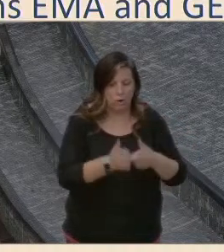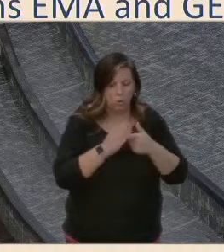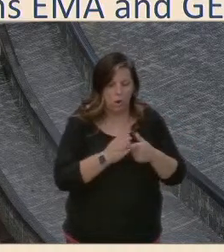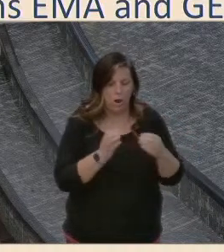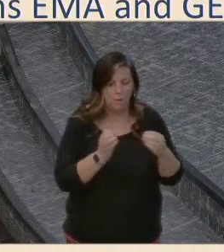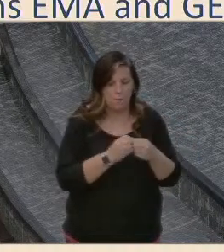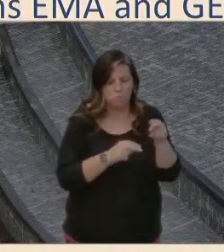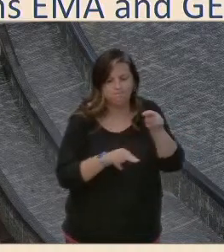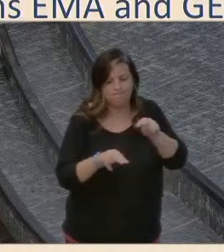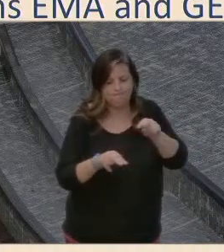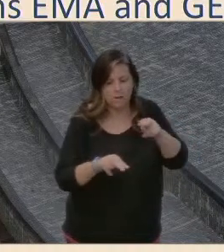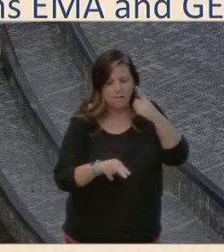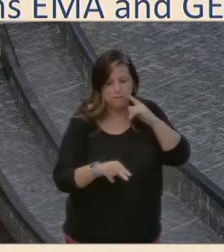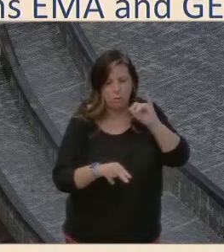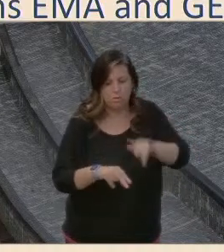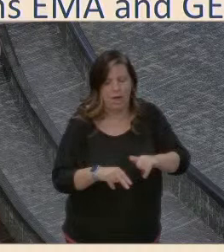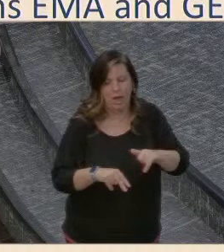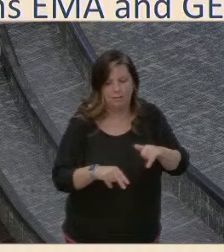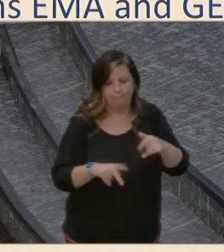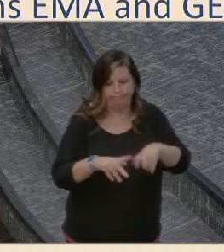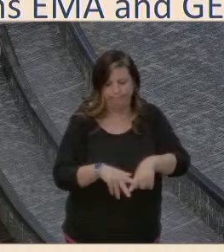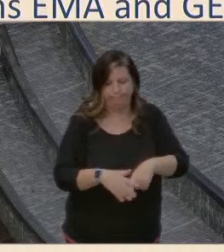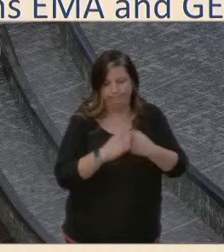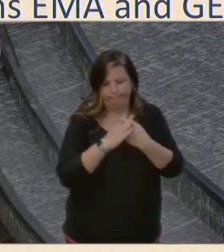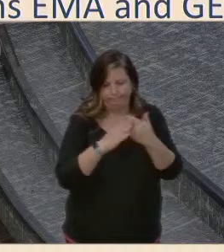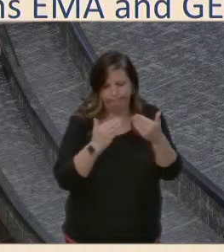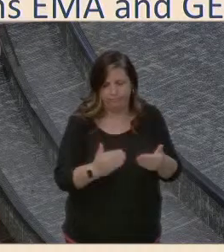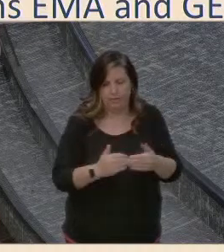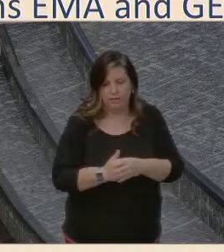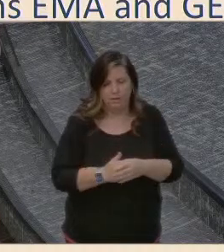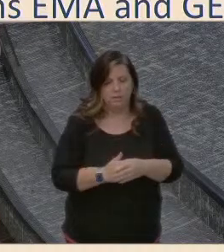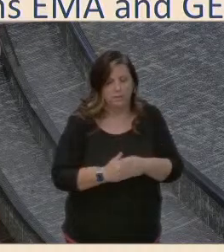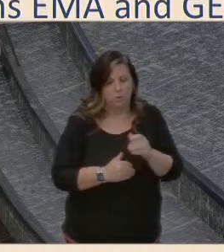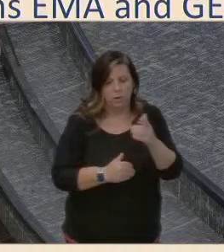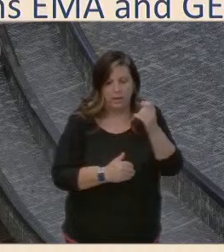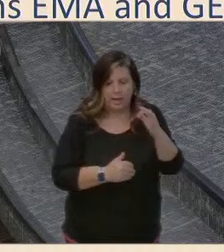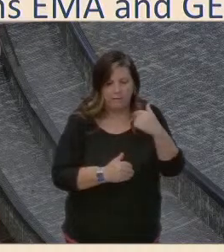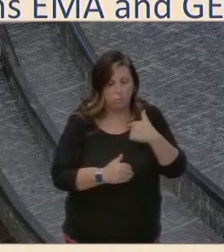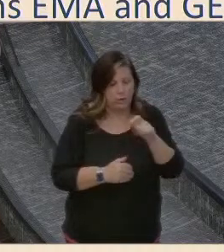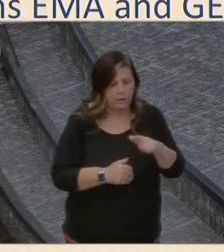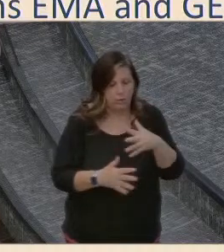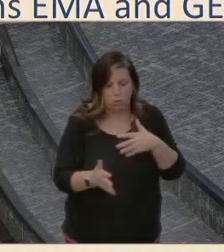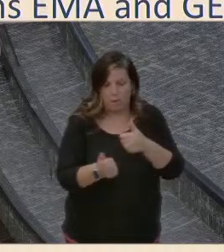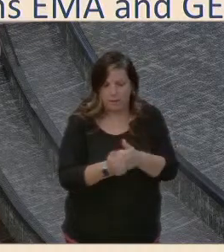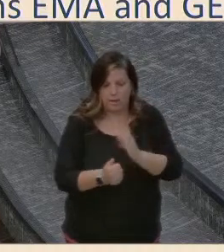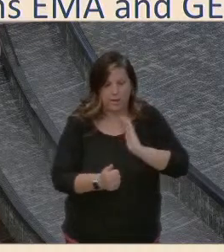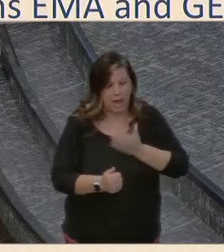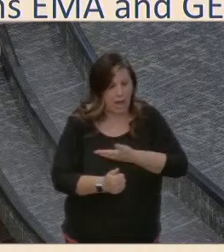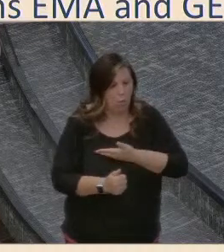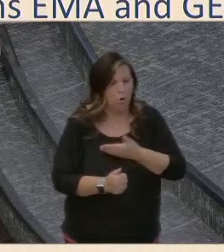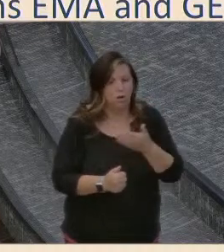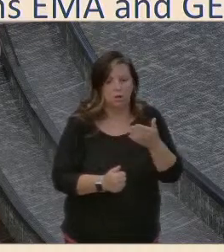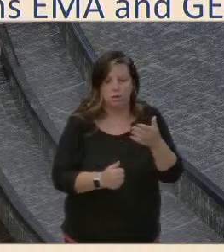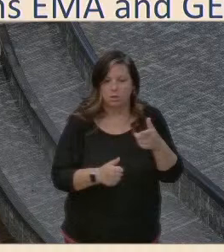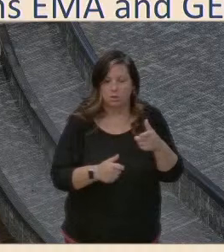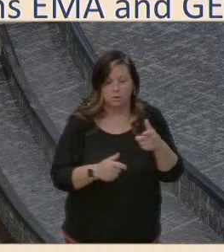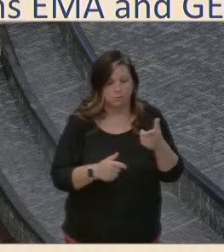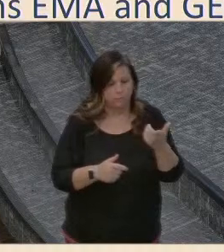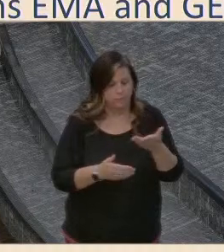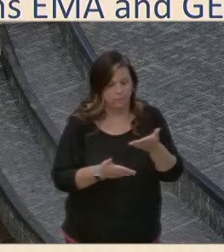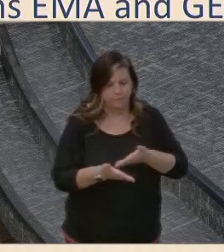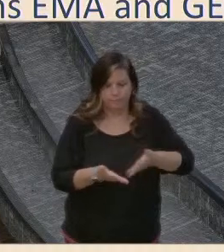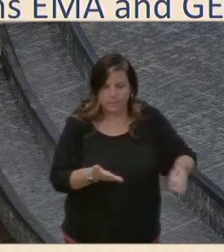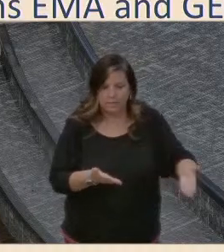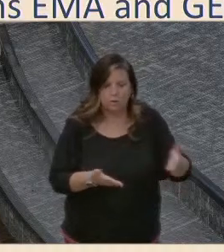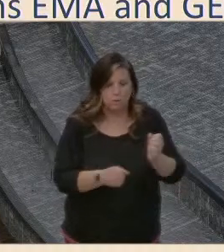the same company we're with, we're updating our hardware to make sure that system's functioning properly. Another thing that I'm working